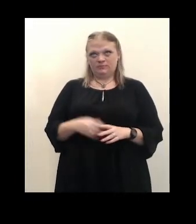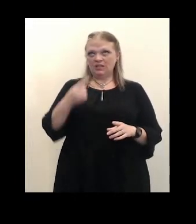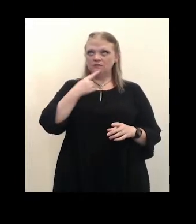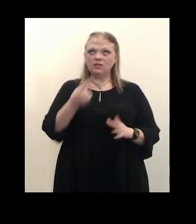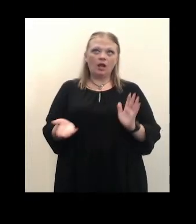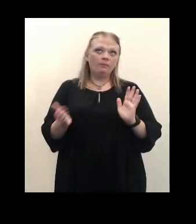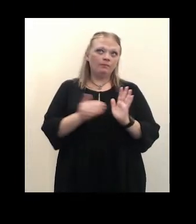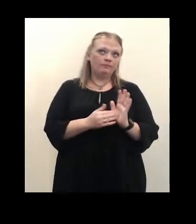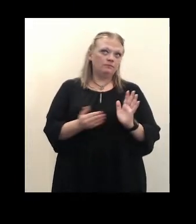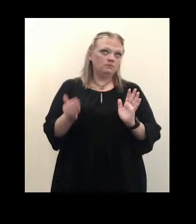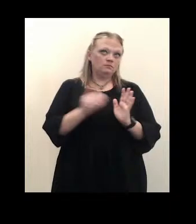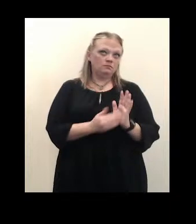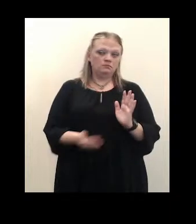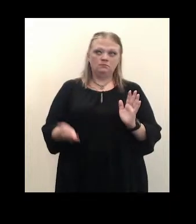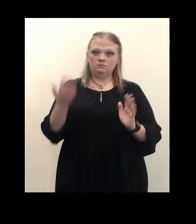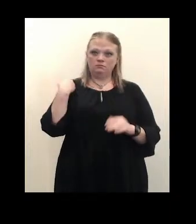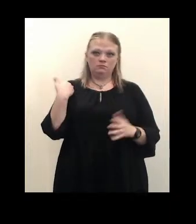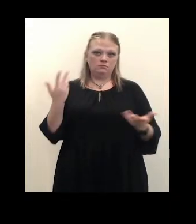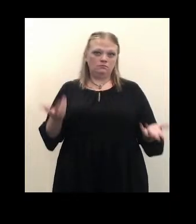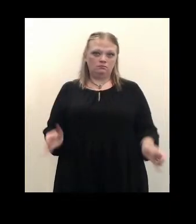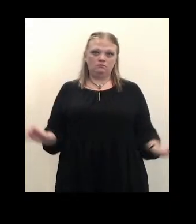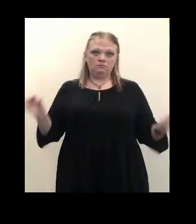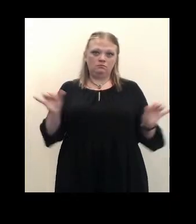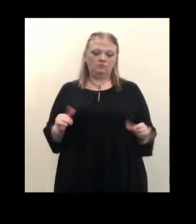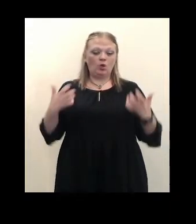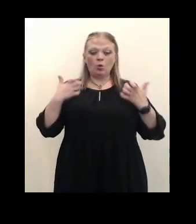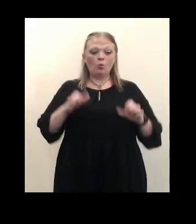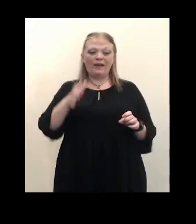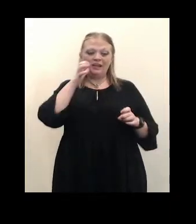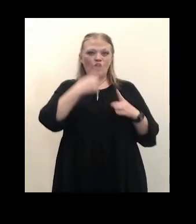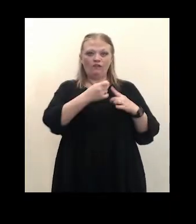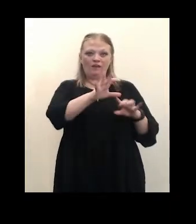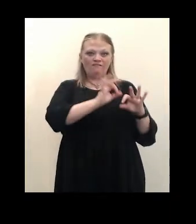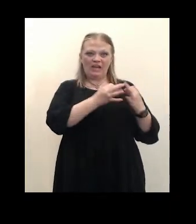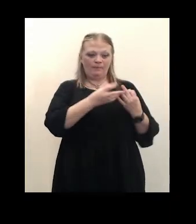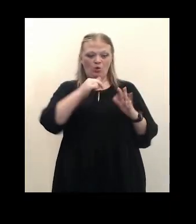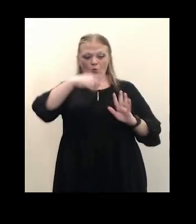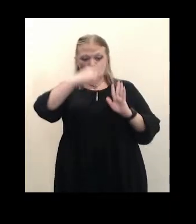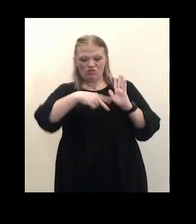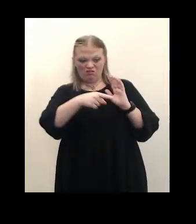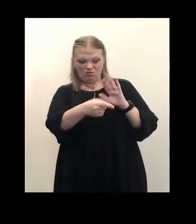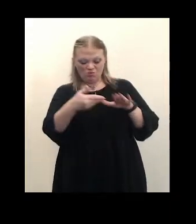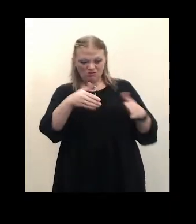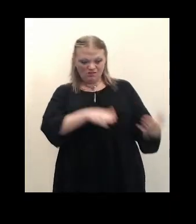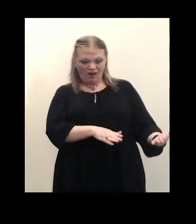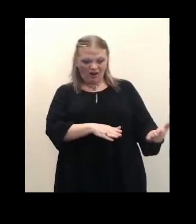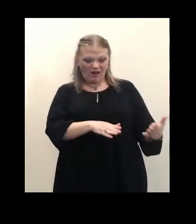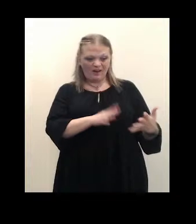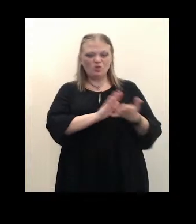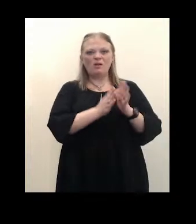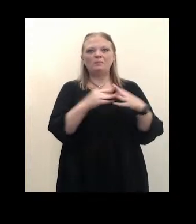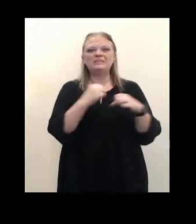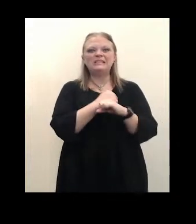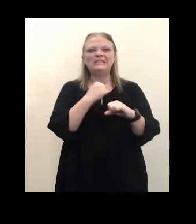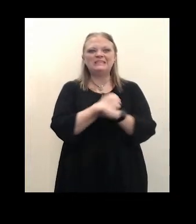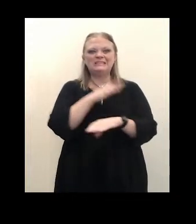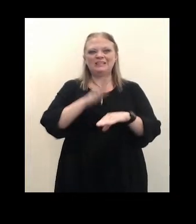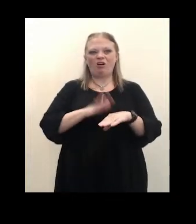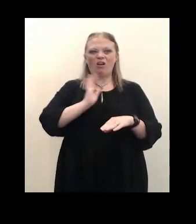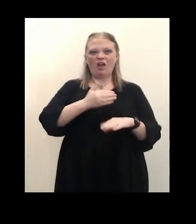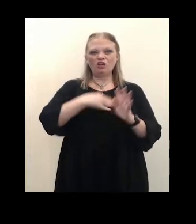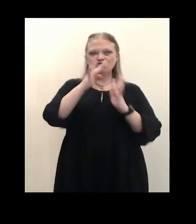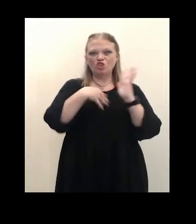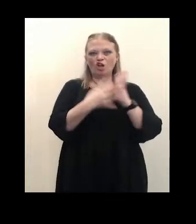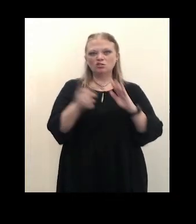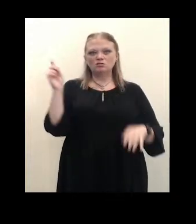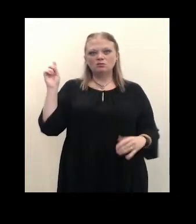again. I don't want to hear from a family or read about someone who died who then becomes a statistic on our mortality data in Erie County